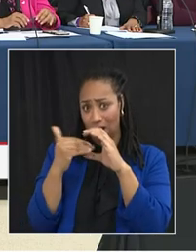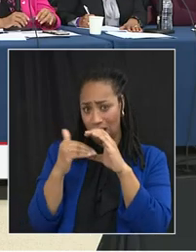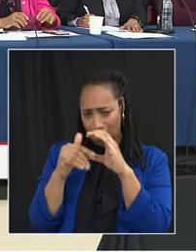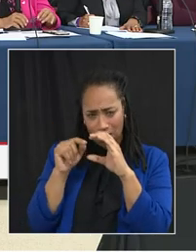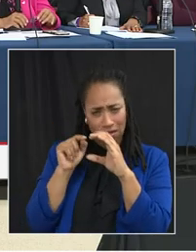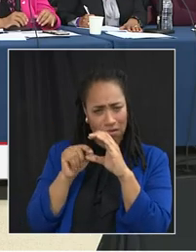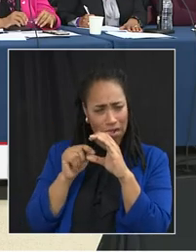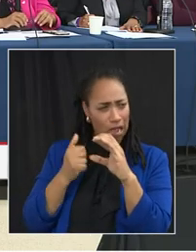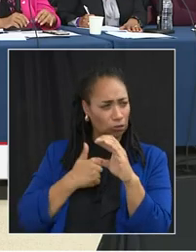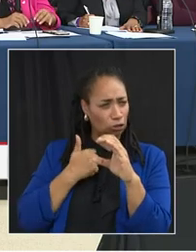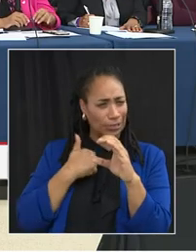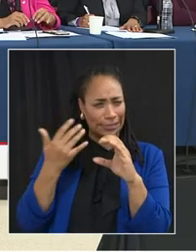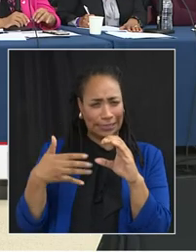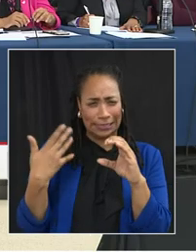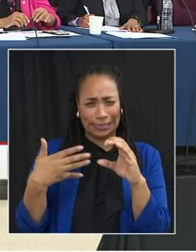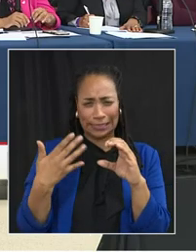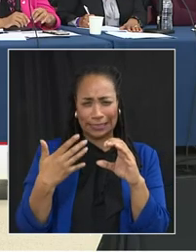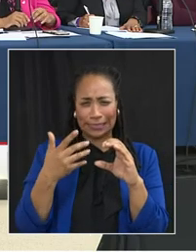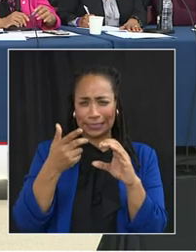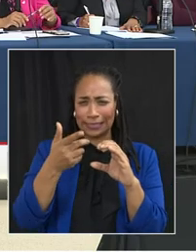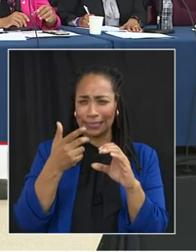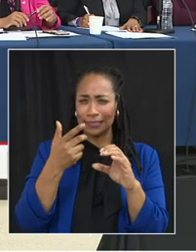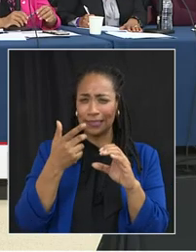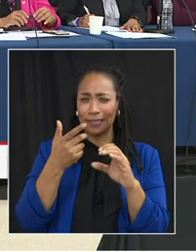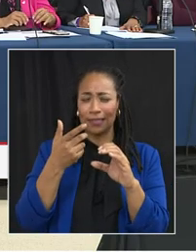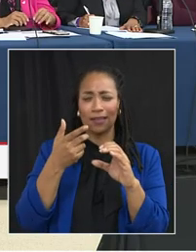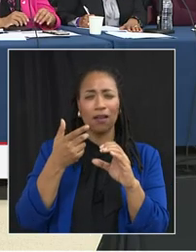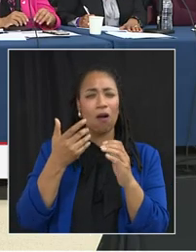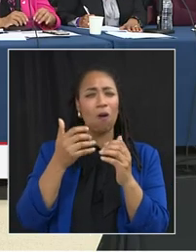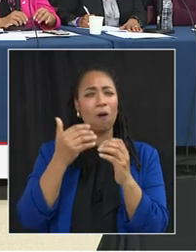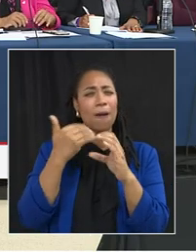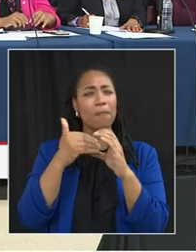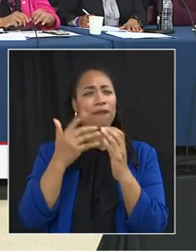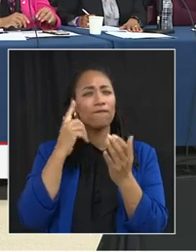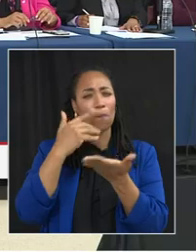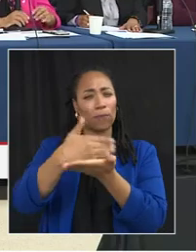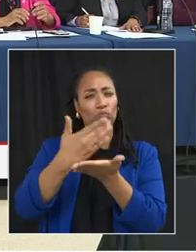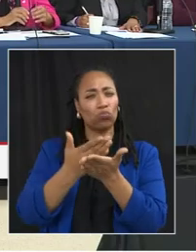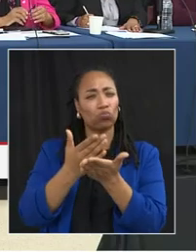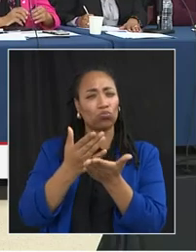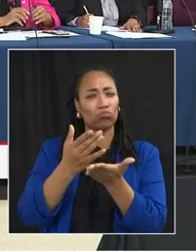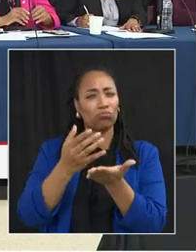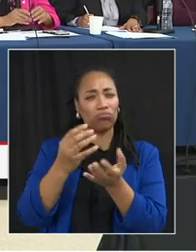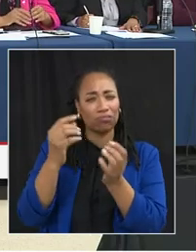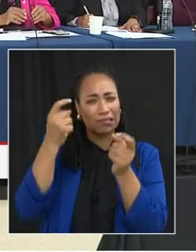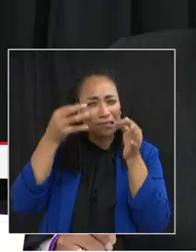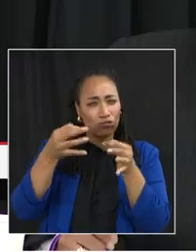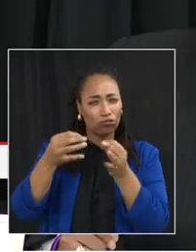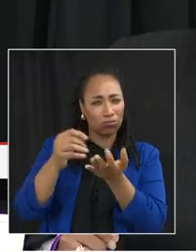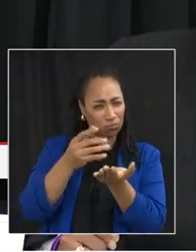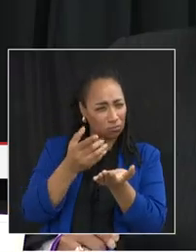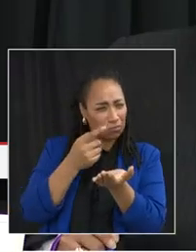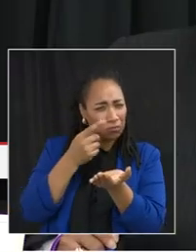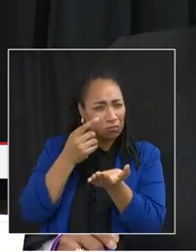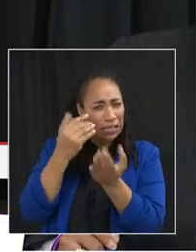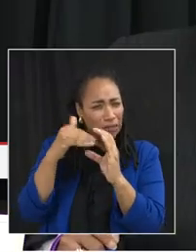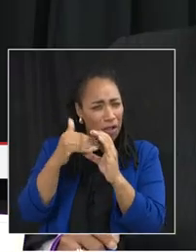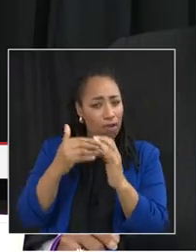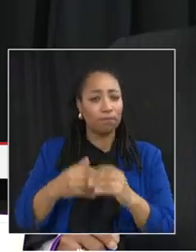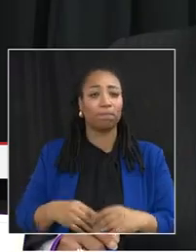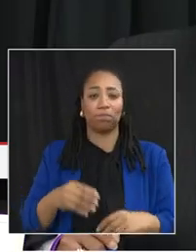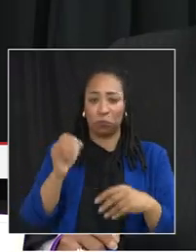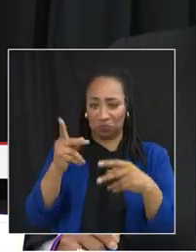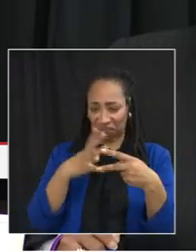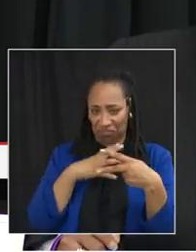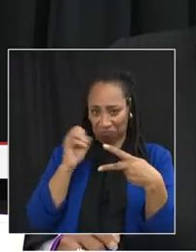group suggestions as citizens? Oh, that's a great question. Thank you. You're welcome. I haven't heard about those red meters in a long time,